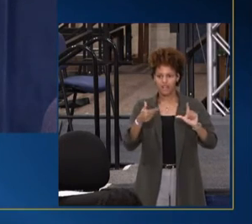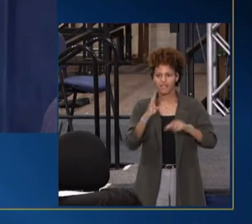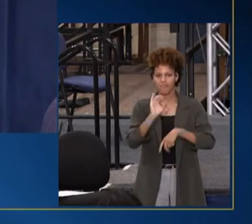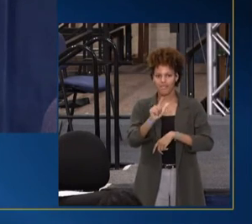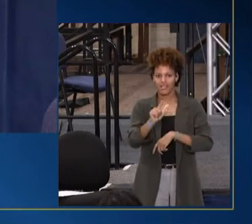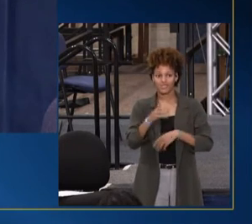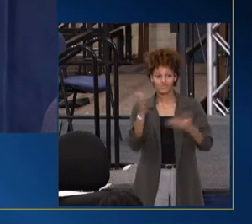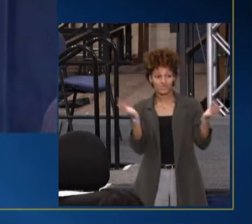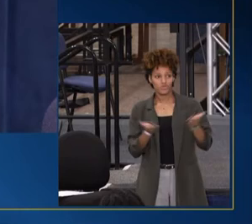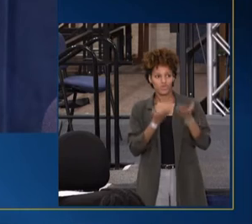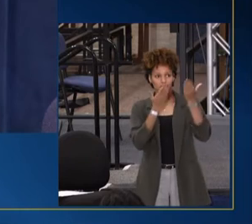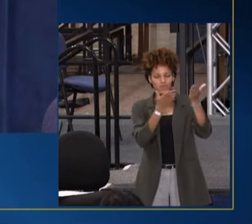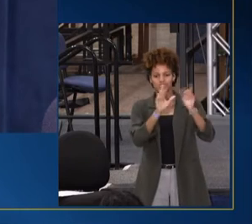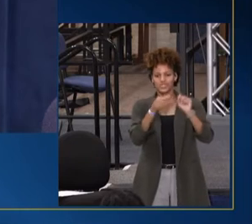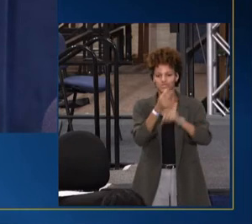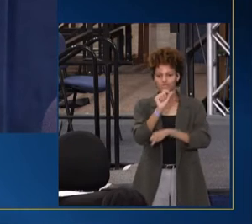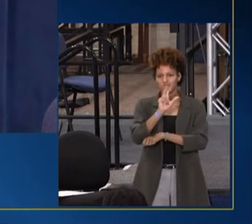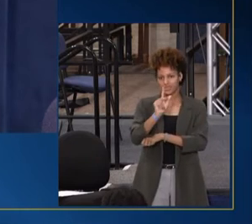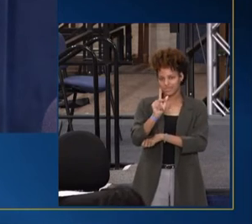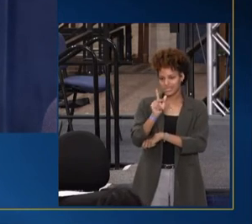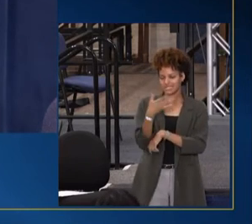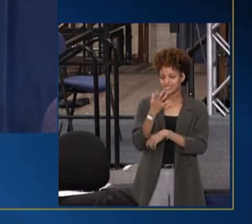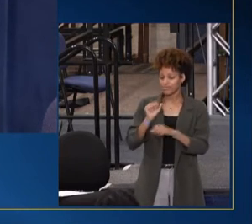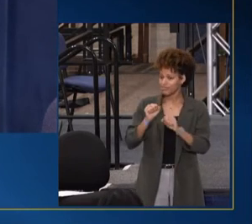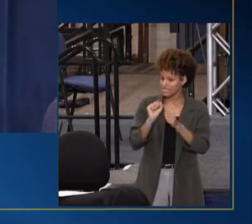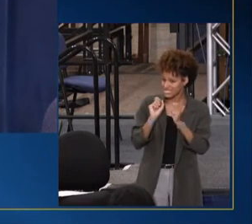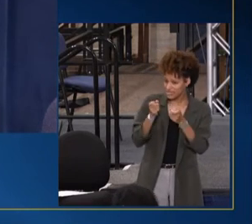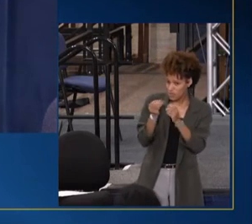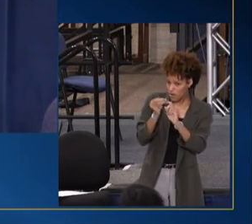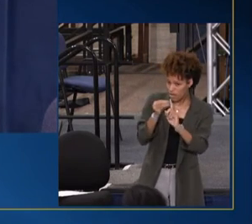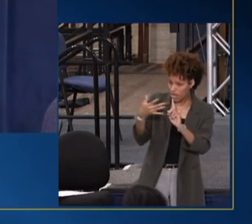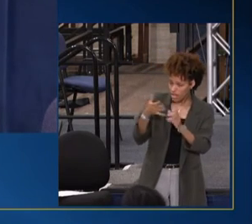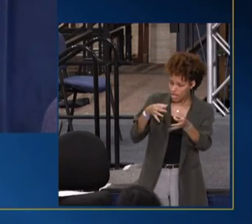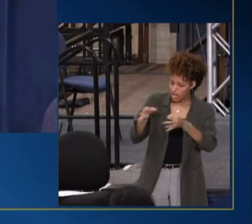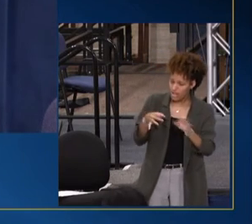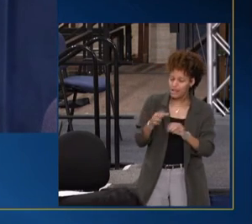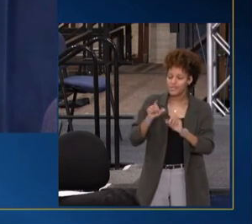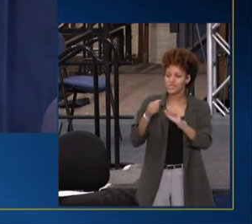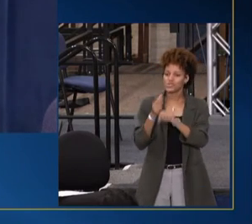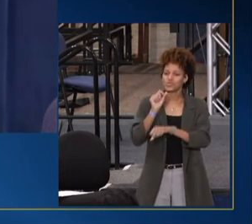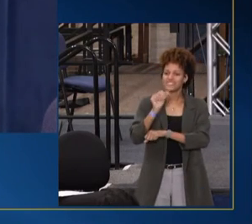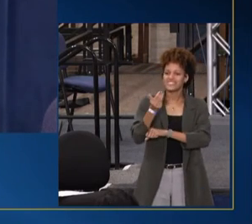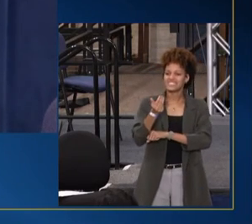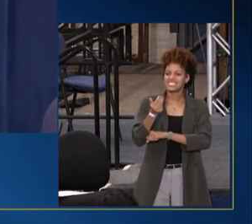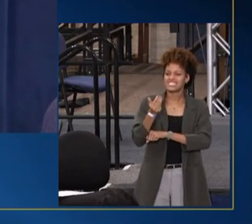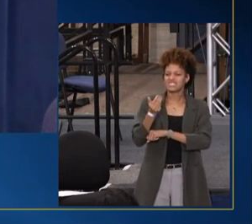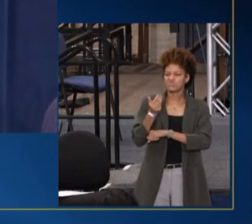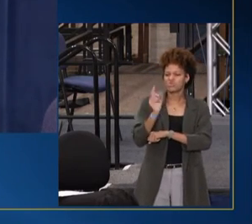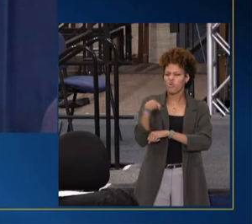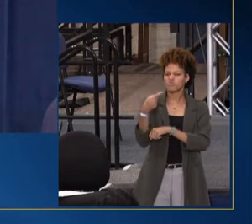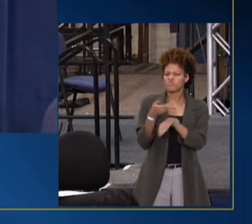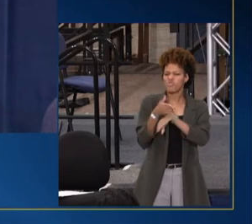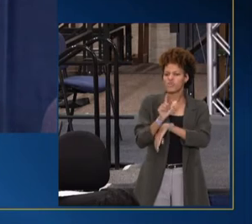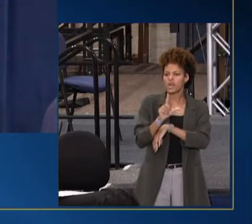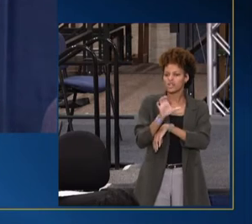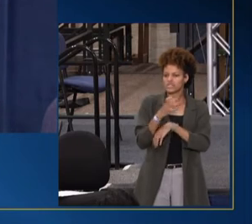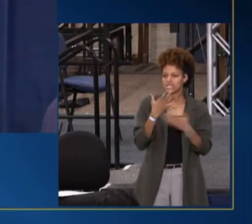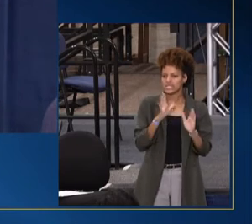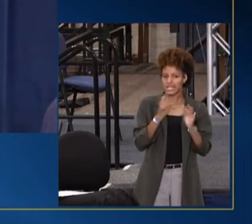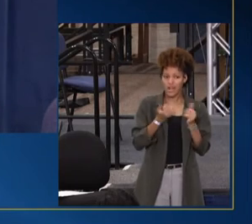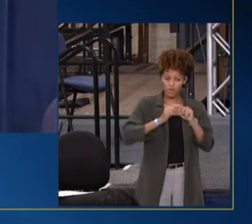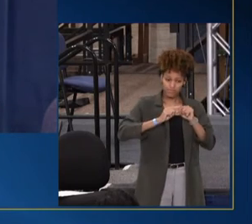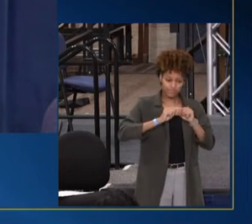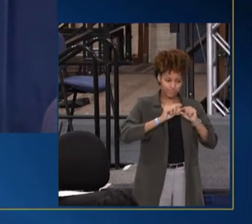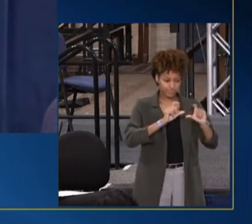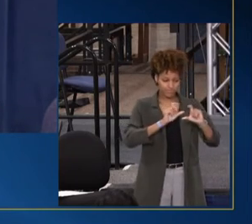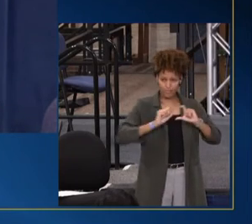bills that have been introduced in 2023. And just to provide some context, in 2015, that number was just over 100. And so that's an